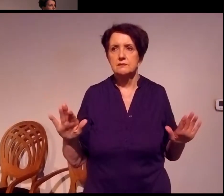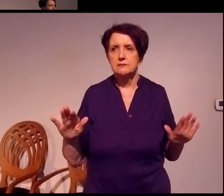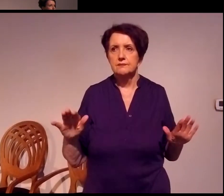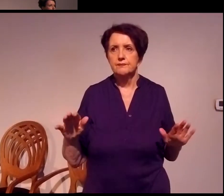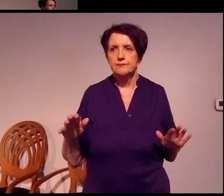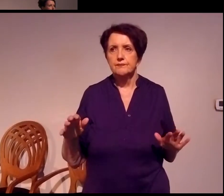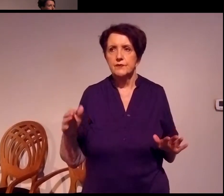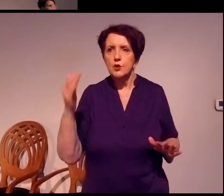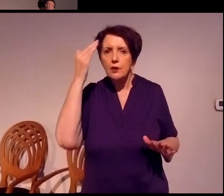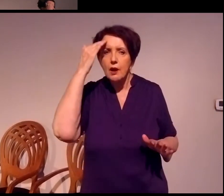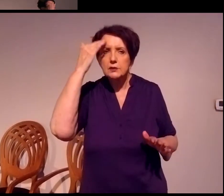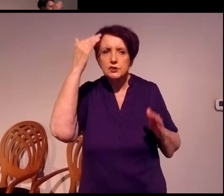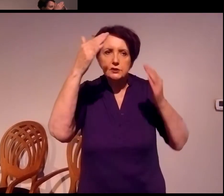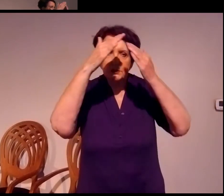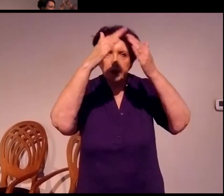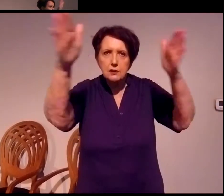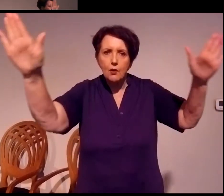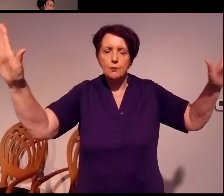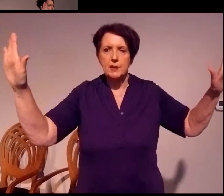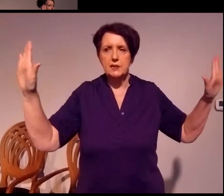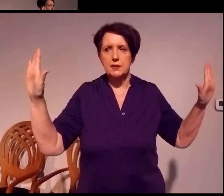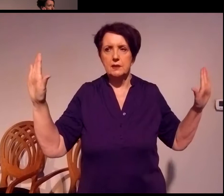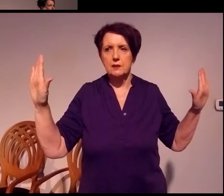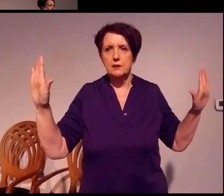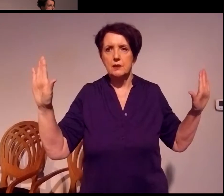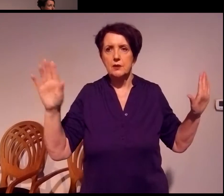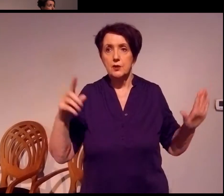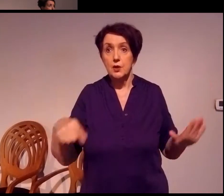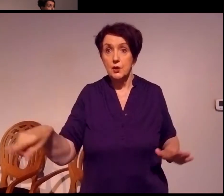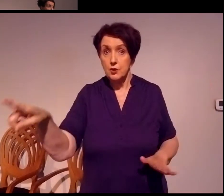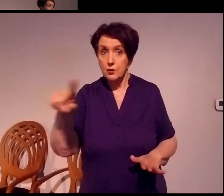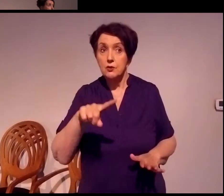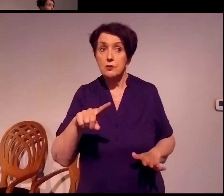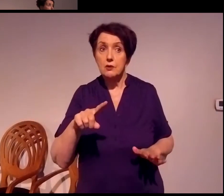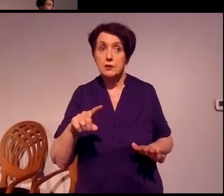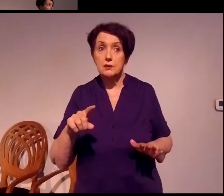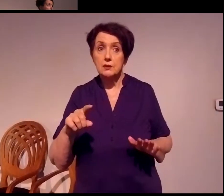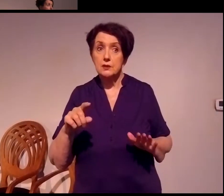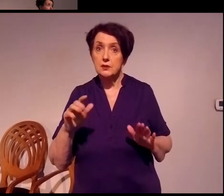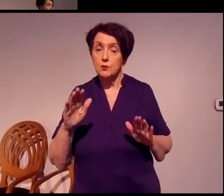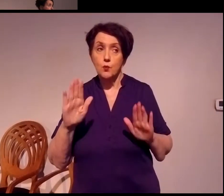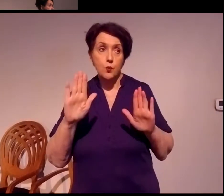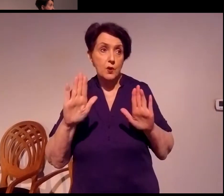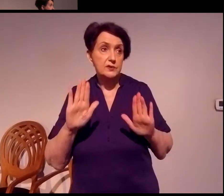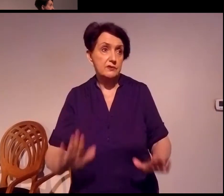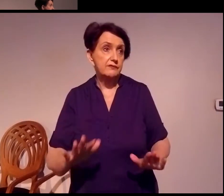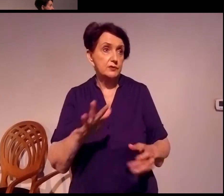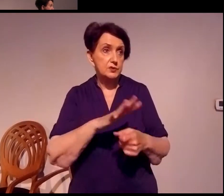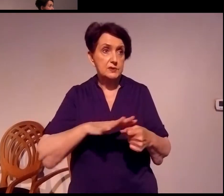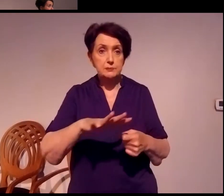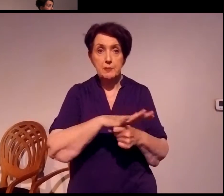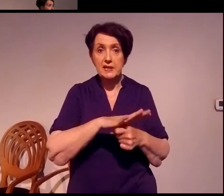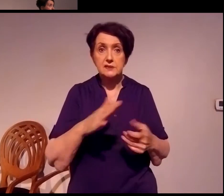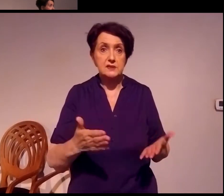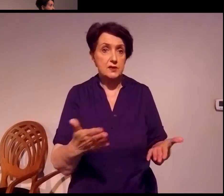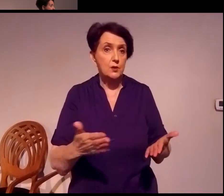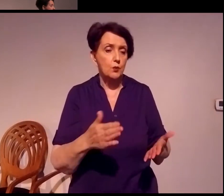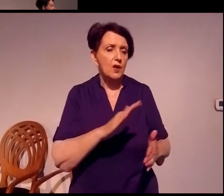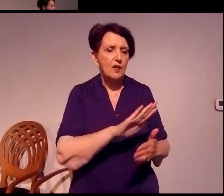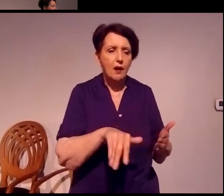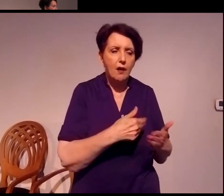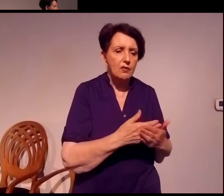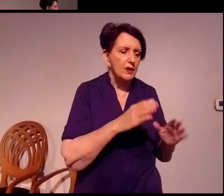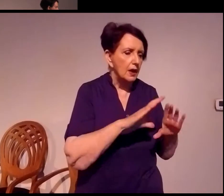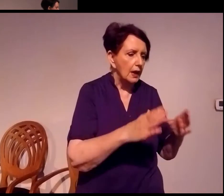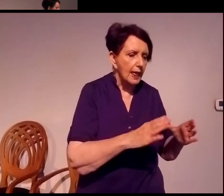Open your consciousness. You know, you are in an incredible space here with all the teachings and the classes